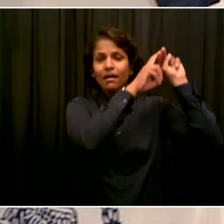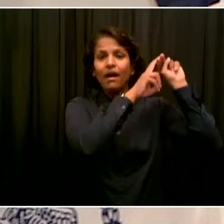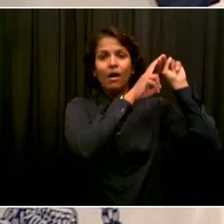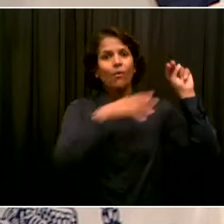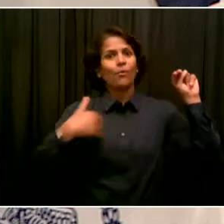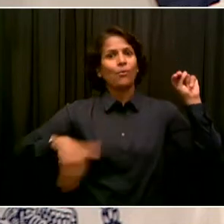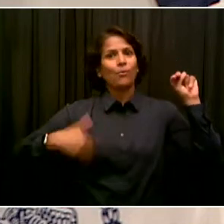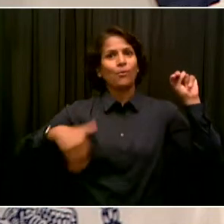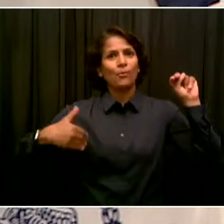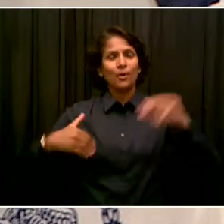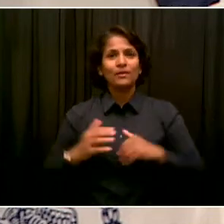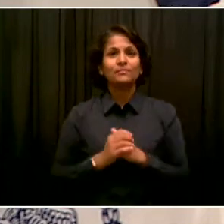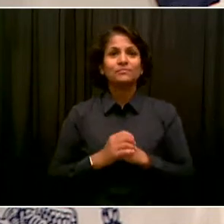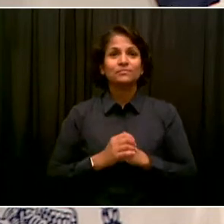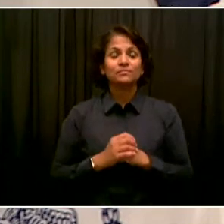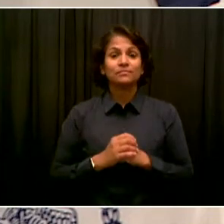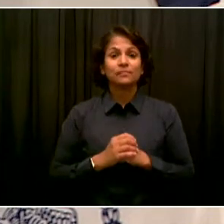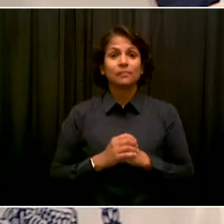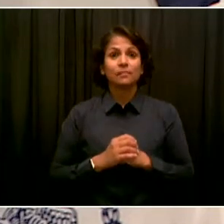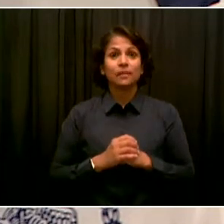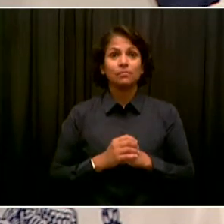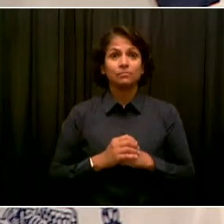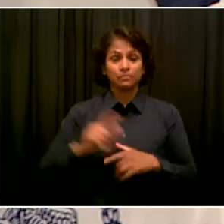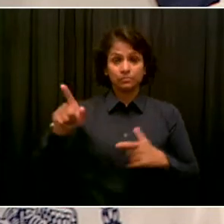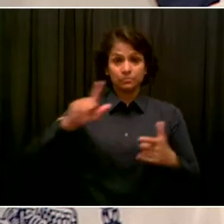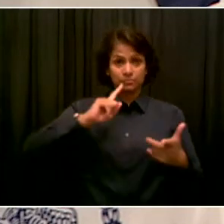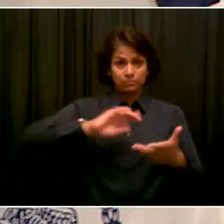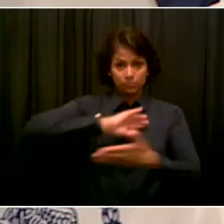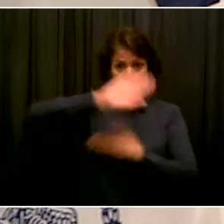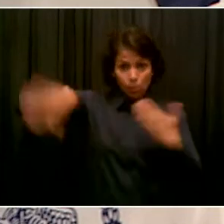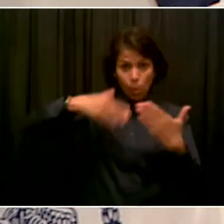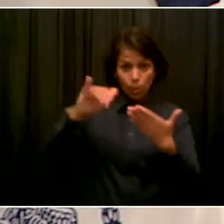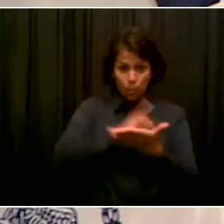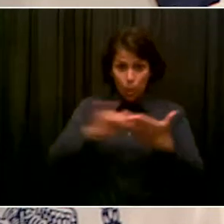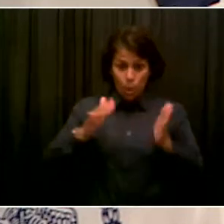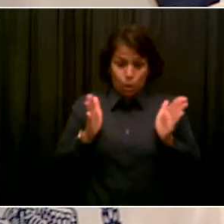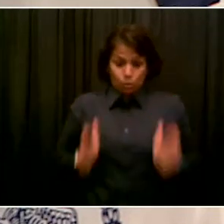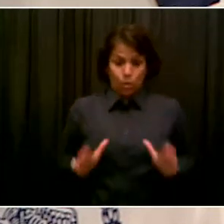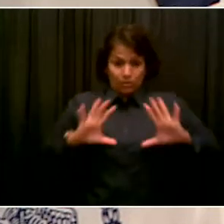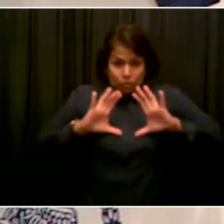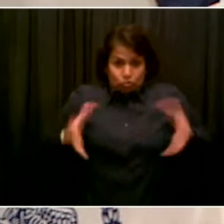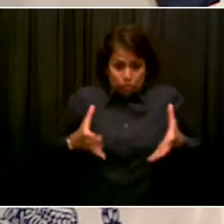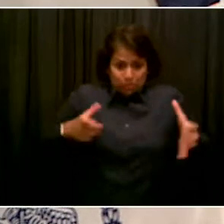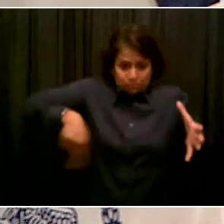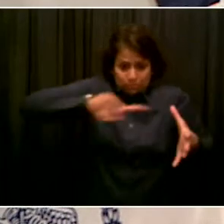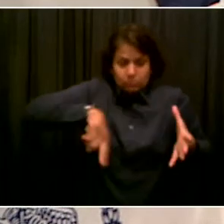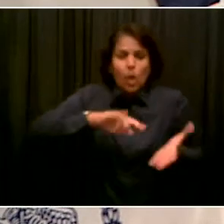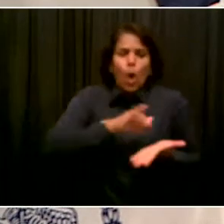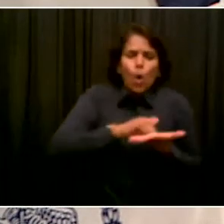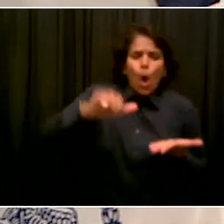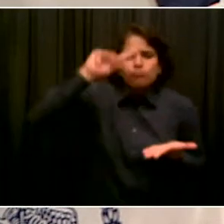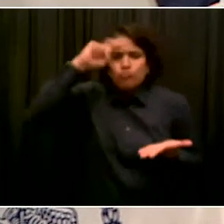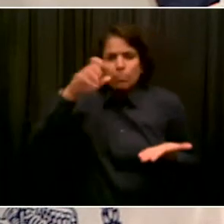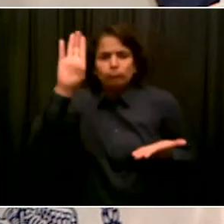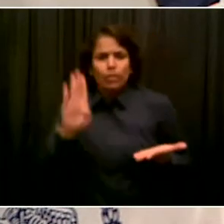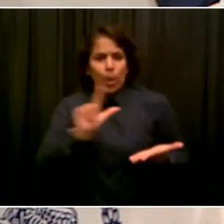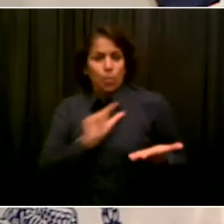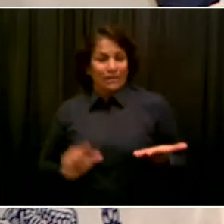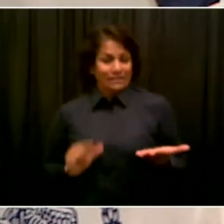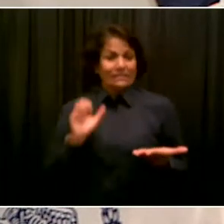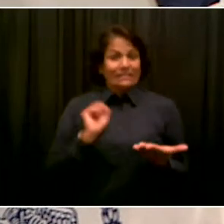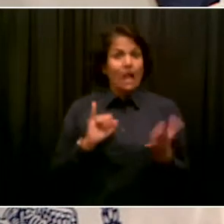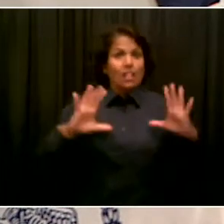60% of all the residents of New York City are fully vaccinated now. 60% fully vaccinated amongst